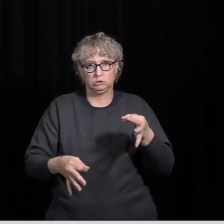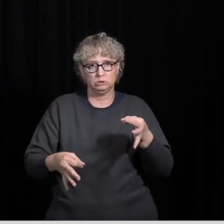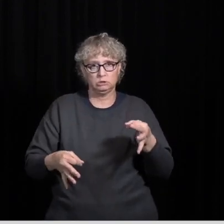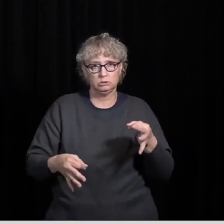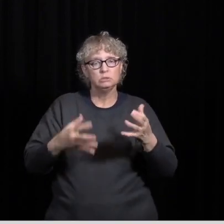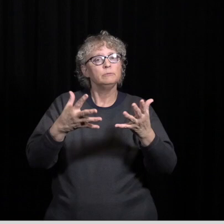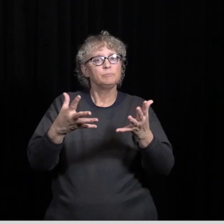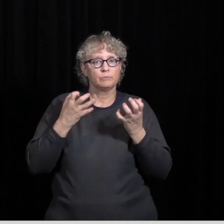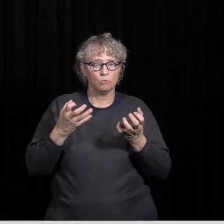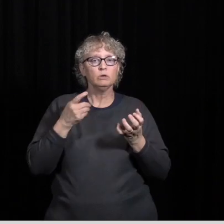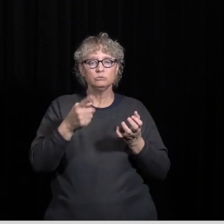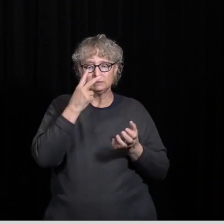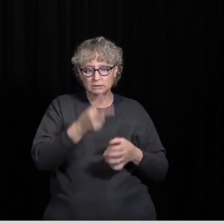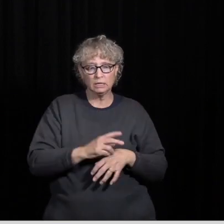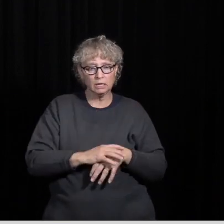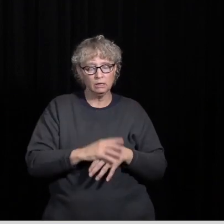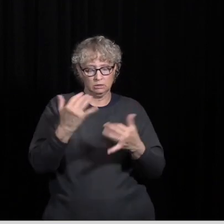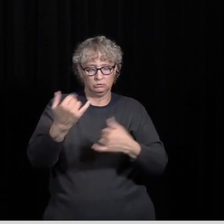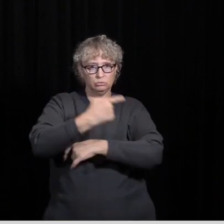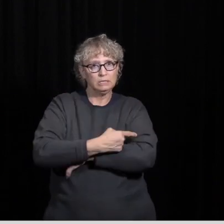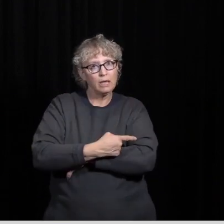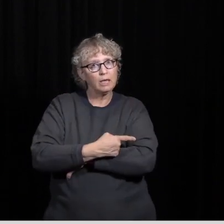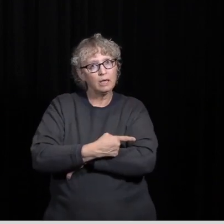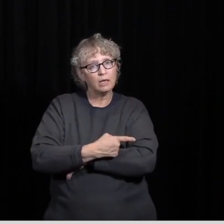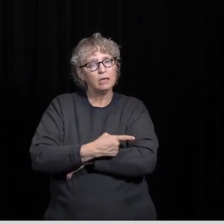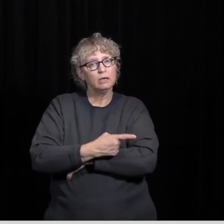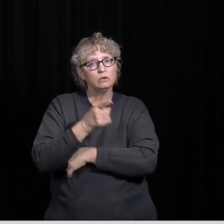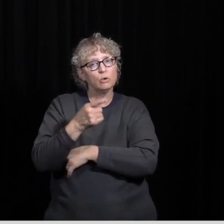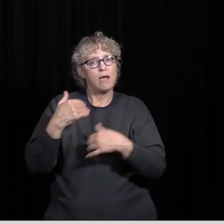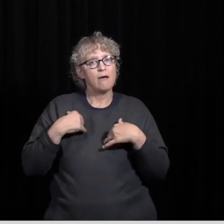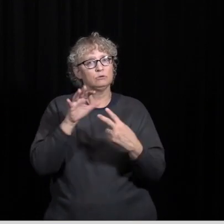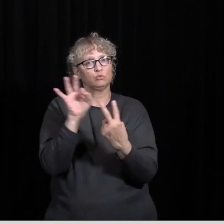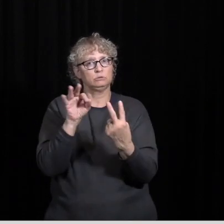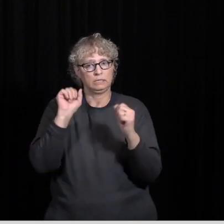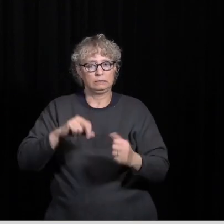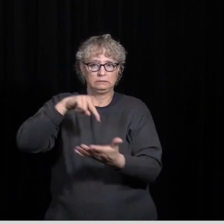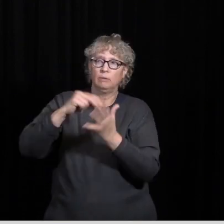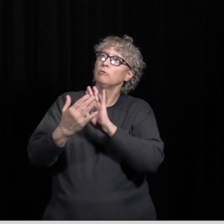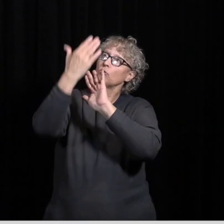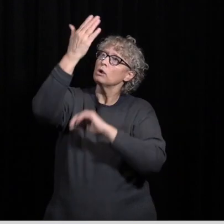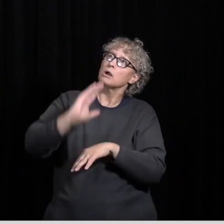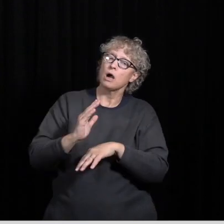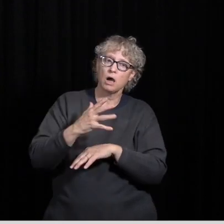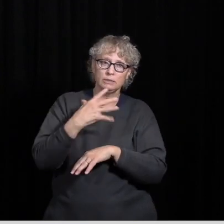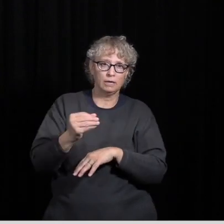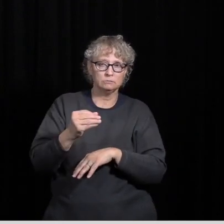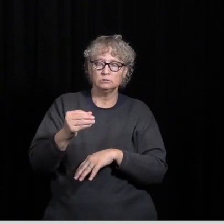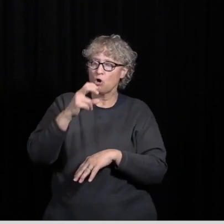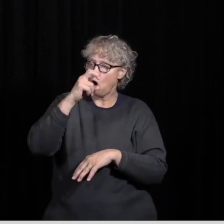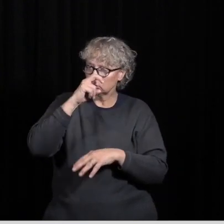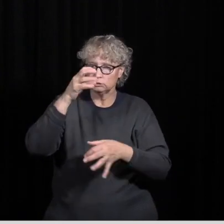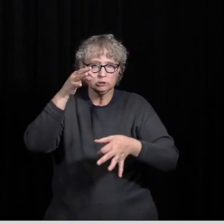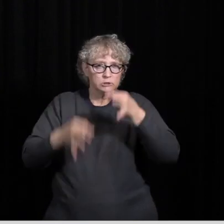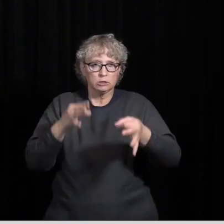I guess what I want you to see here is that today you have a choice. You can stand before God and you can be harshly judged